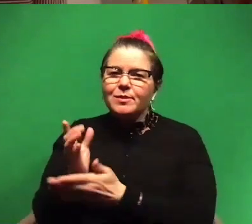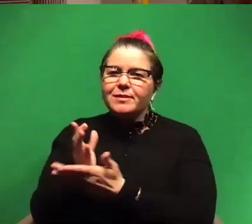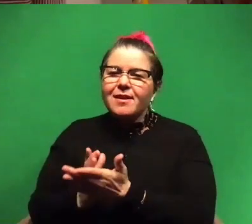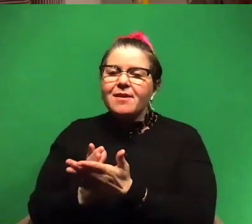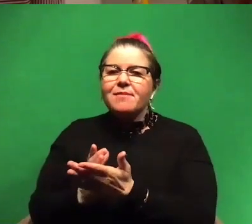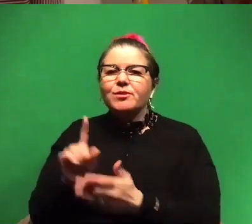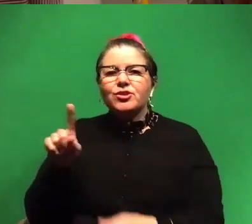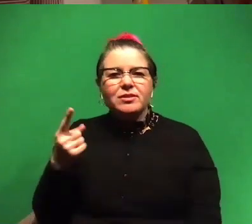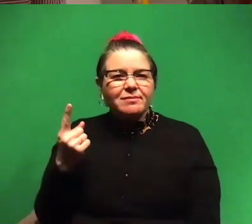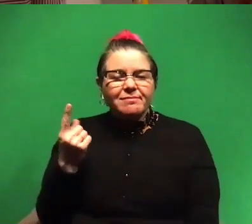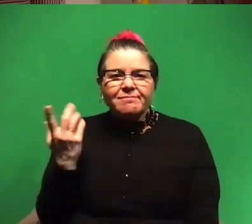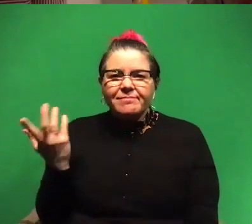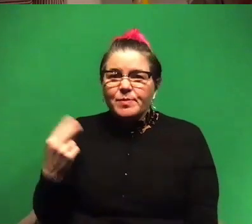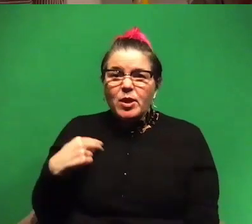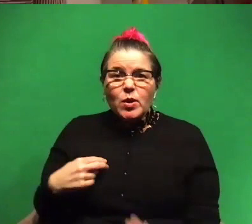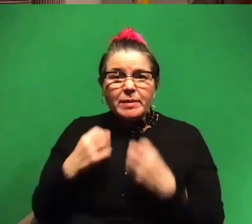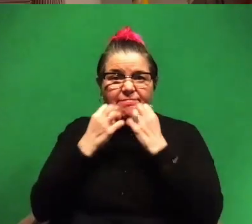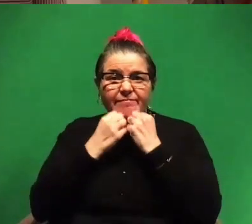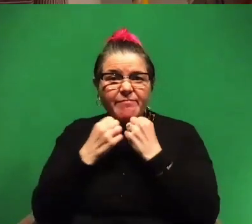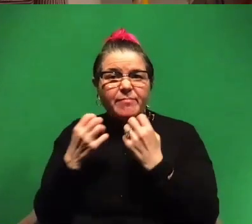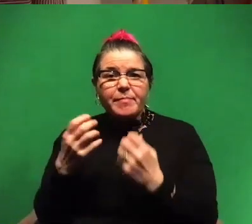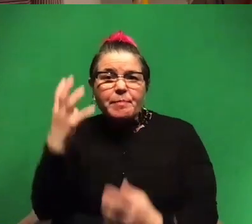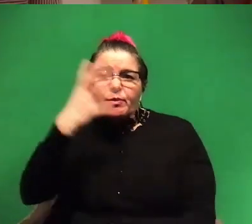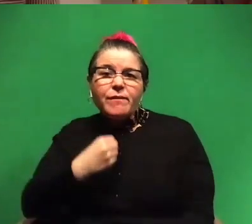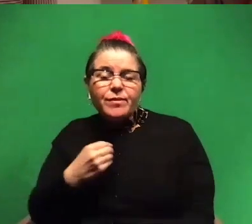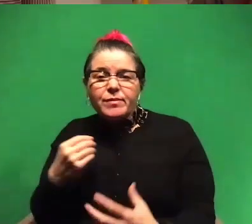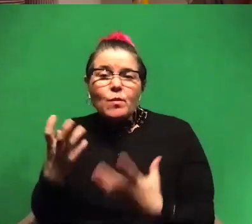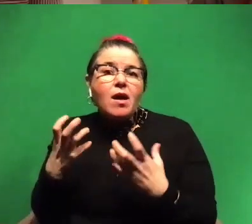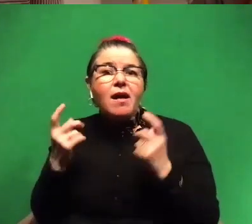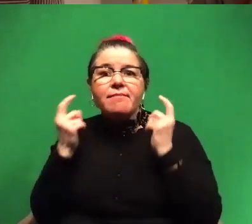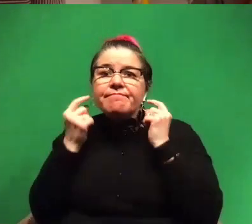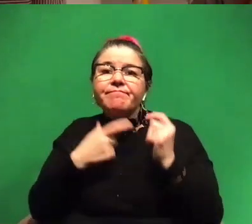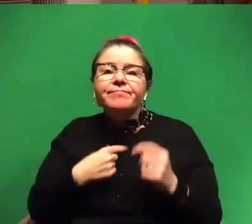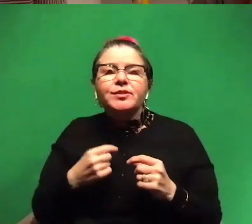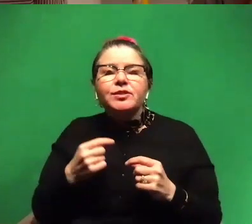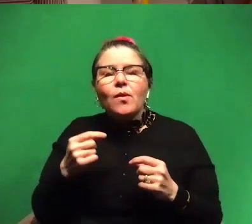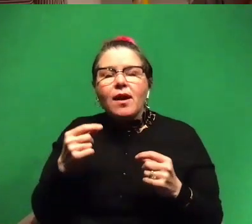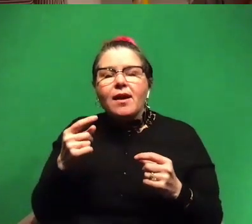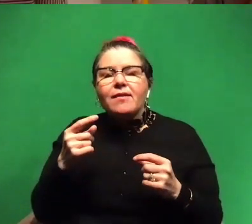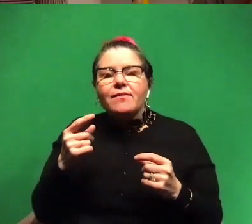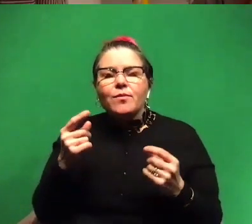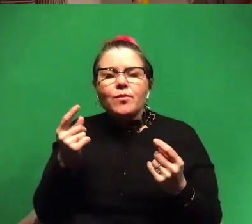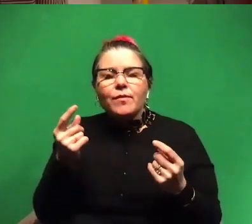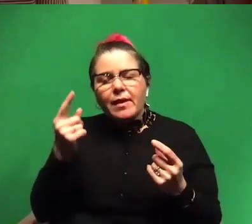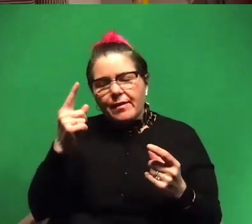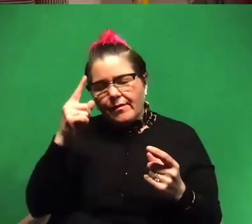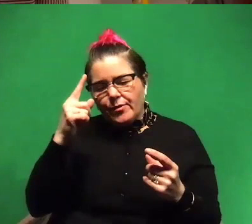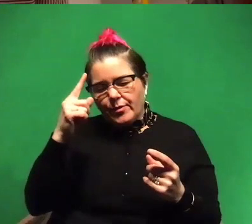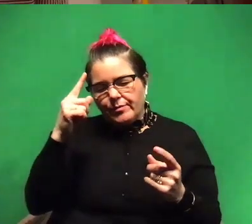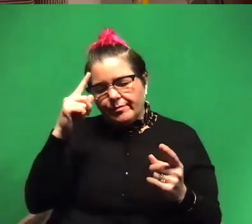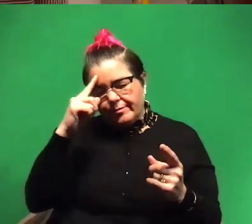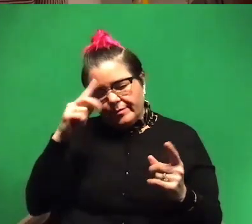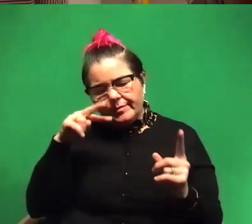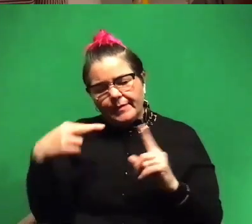just because humans value it because it's beautiful. And so kind of rethinking what value means